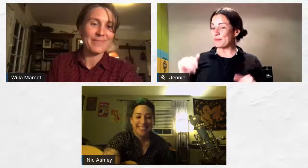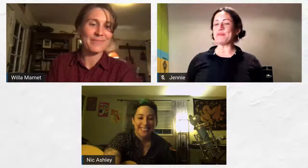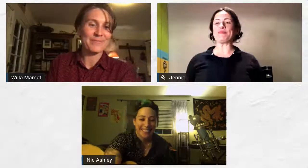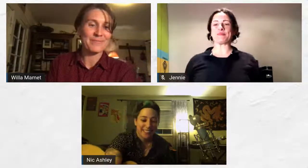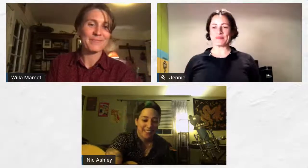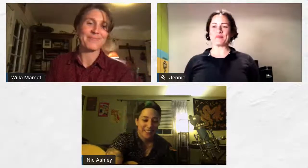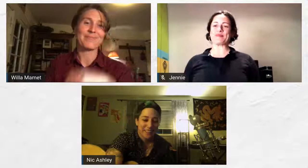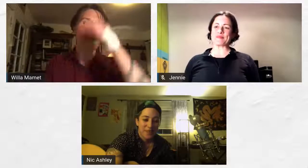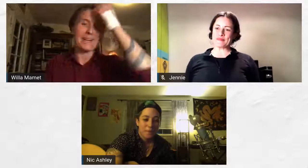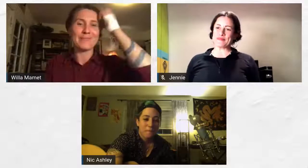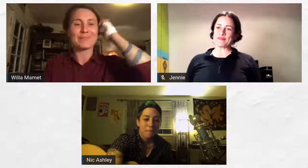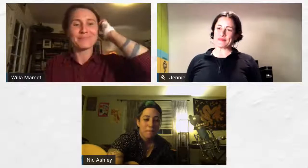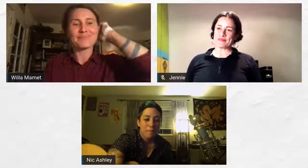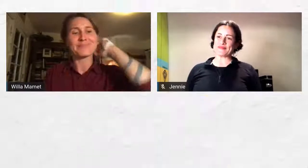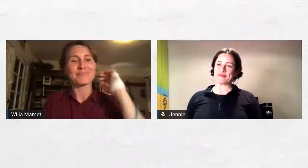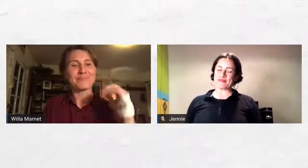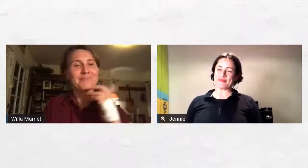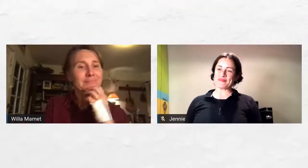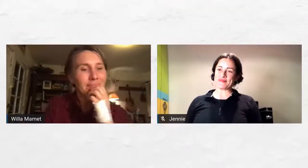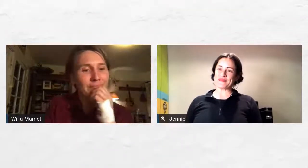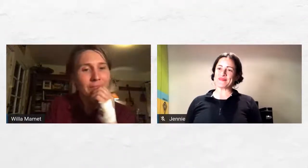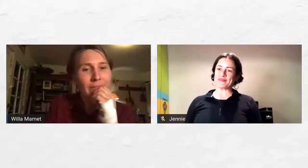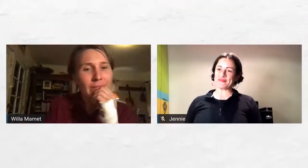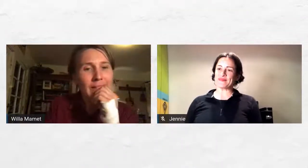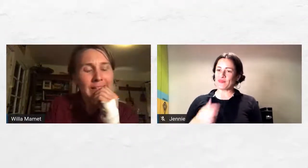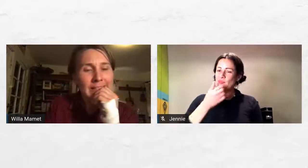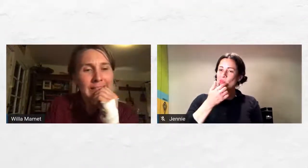All right. Bye, darling.